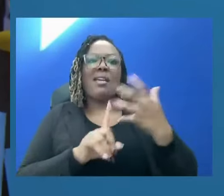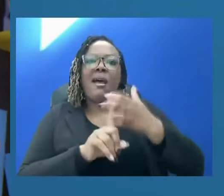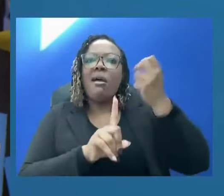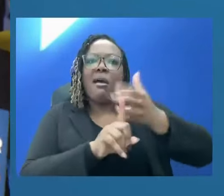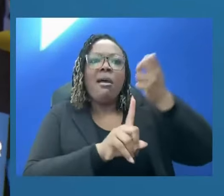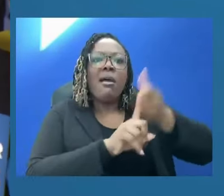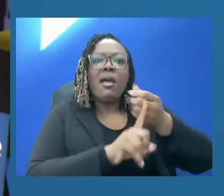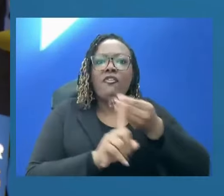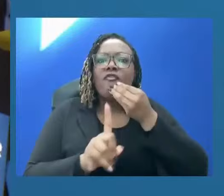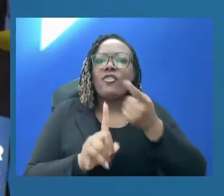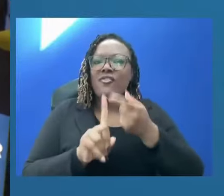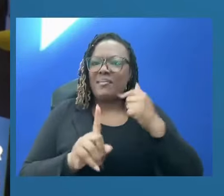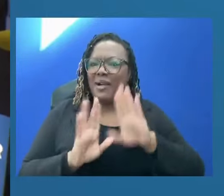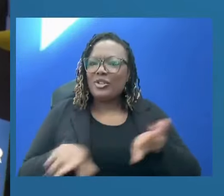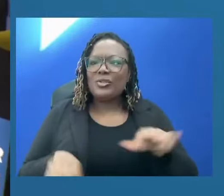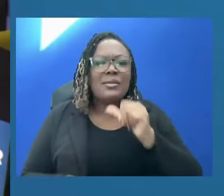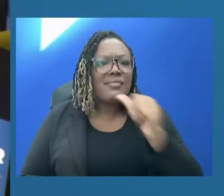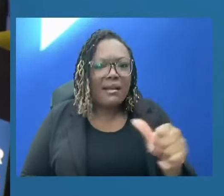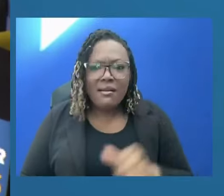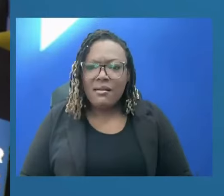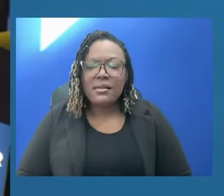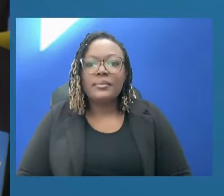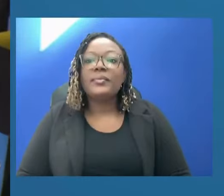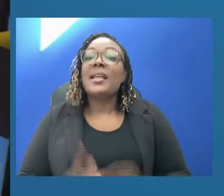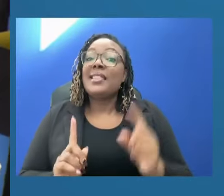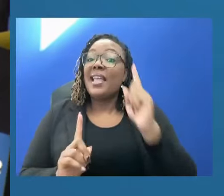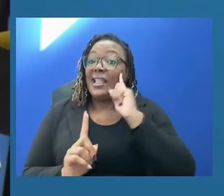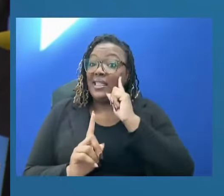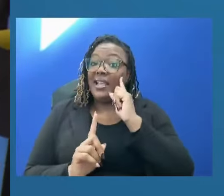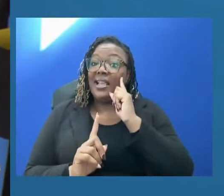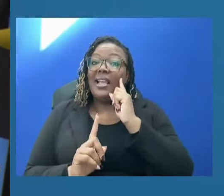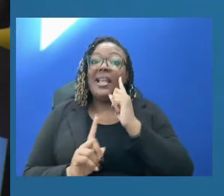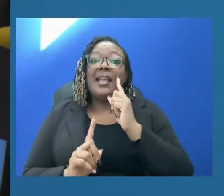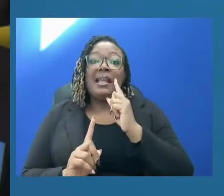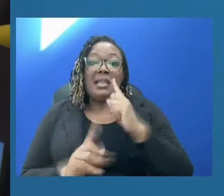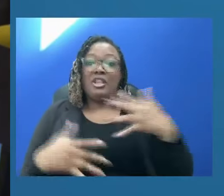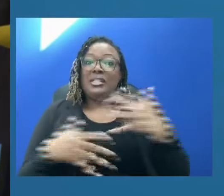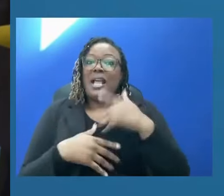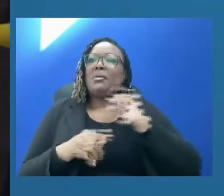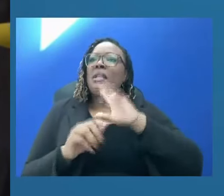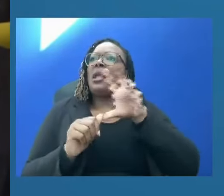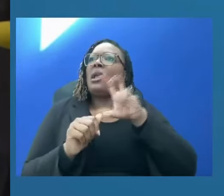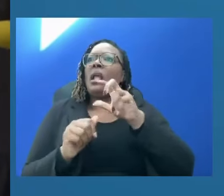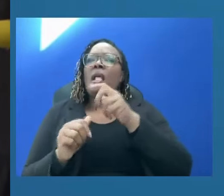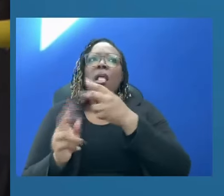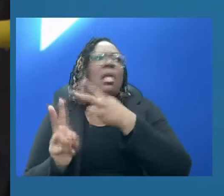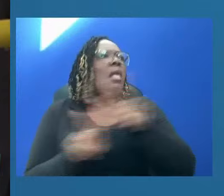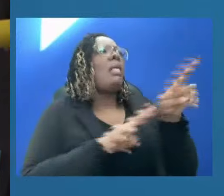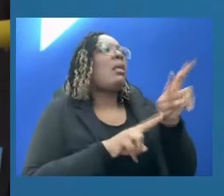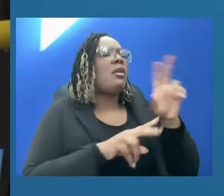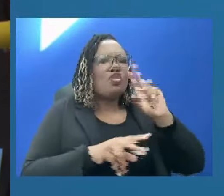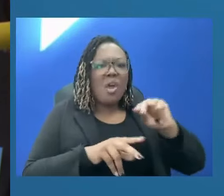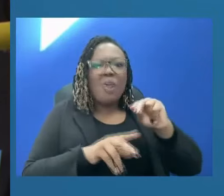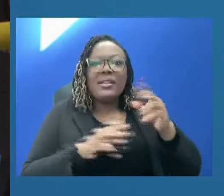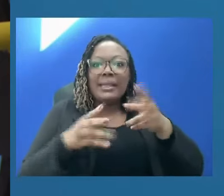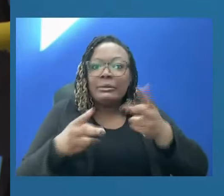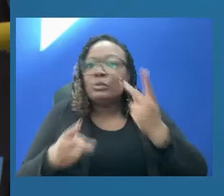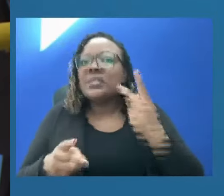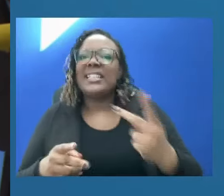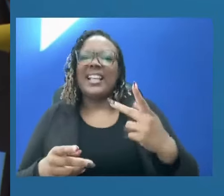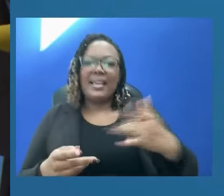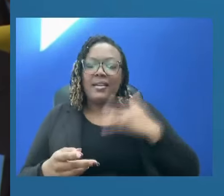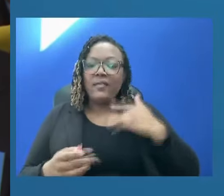food from our kids. They think these cowards think they can turn their backs on us, but we won't let them. We're going to make them see and